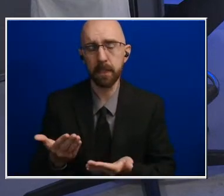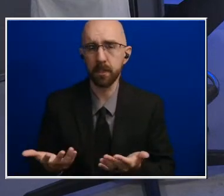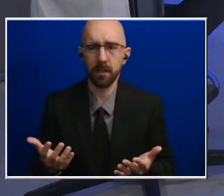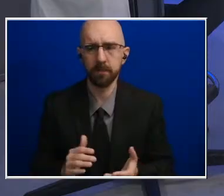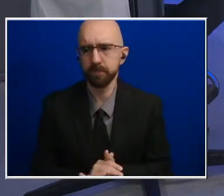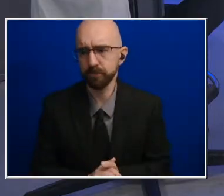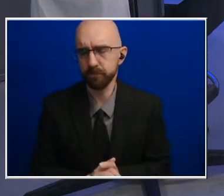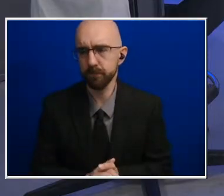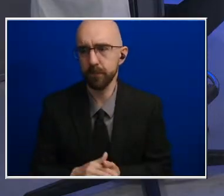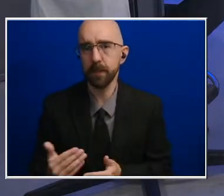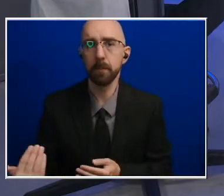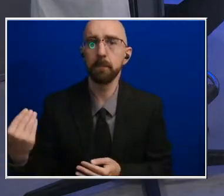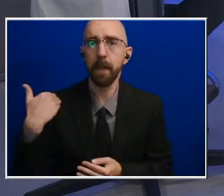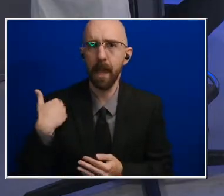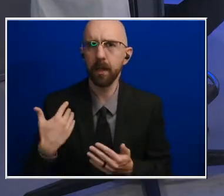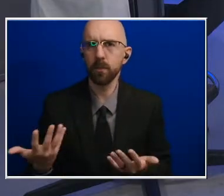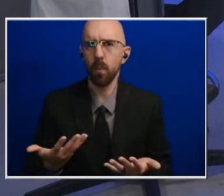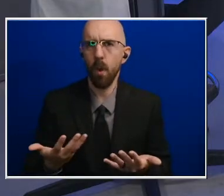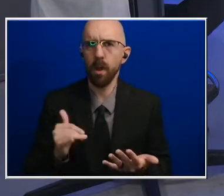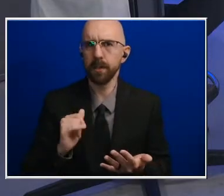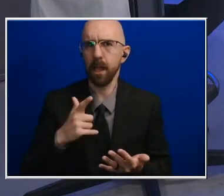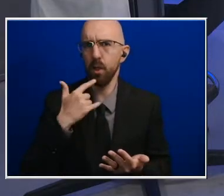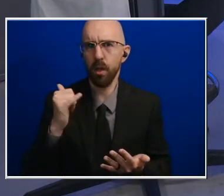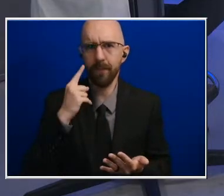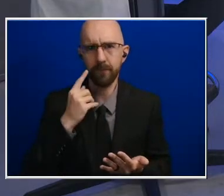past, what has that been like for you?